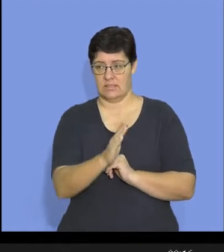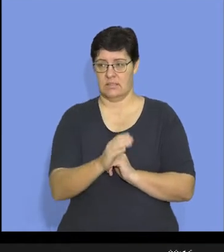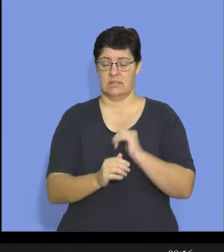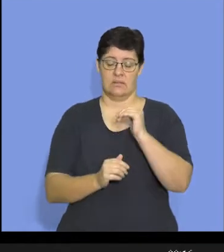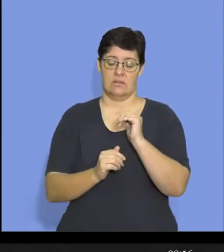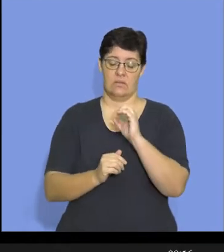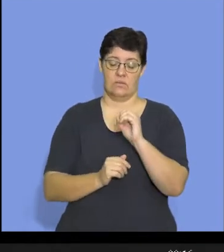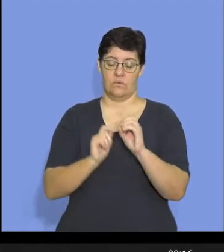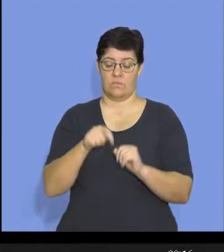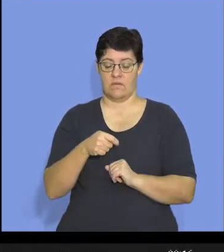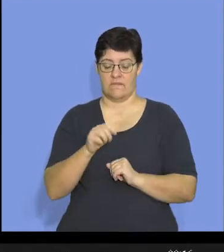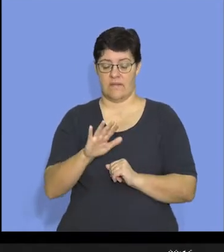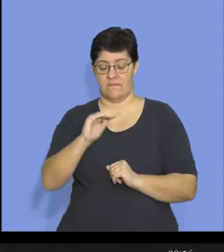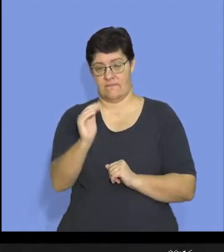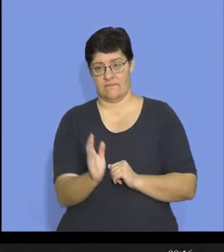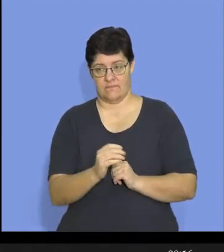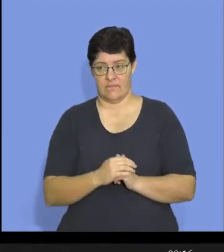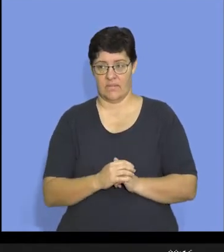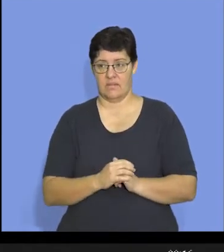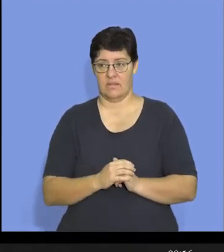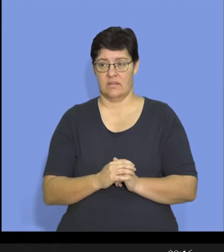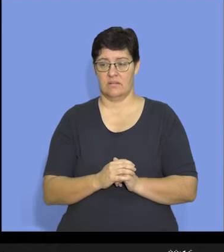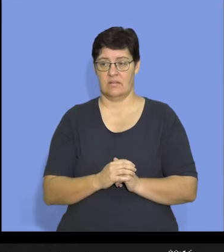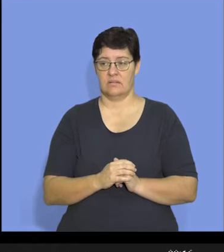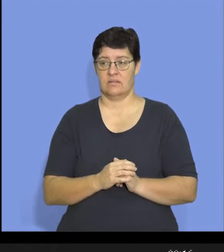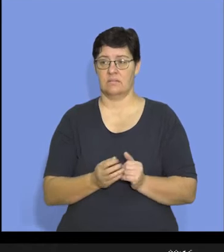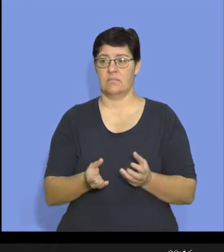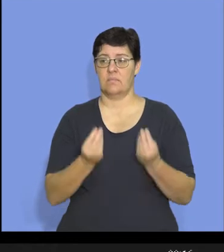times 0.5.